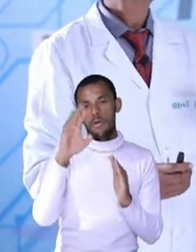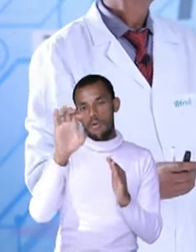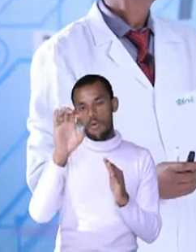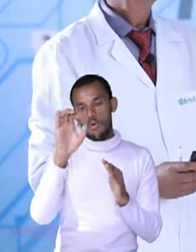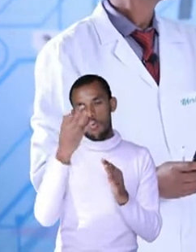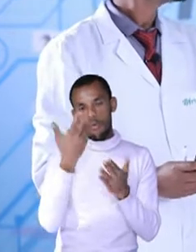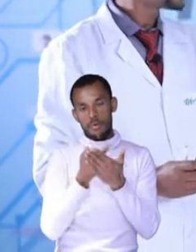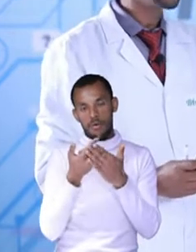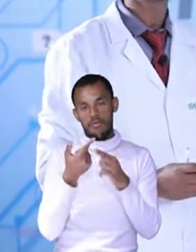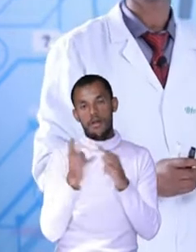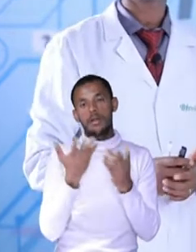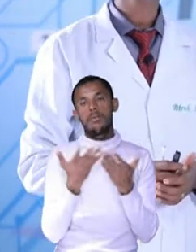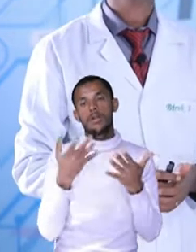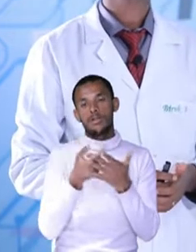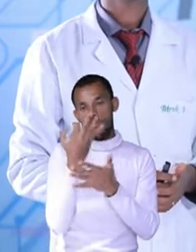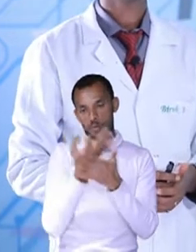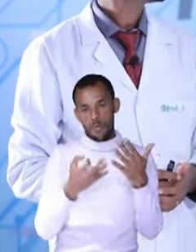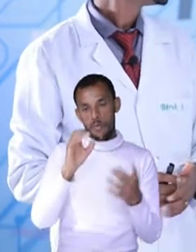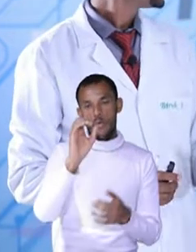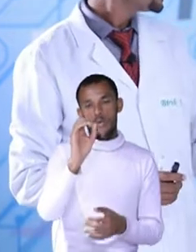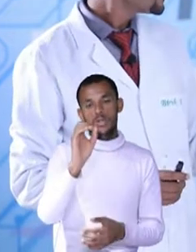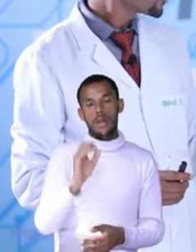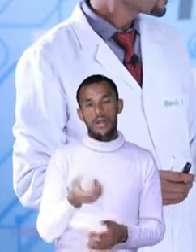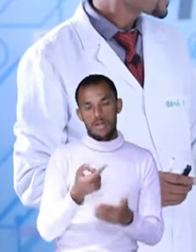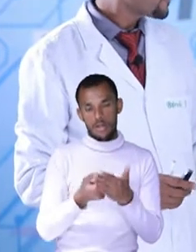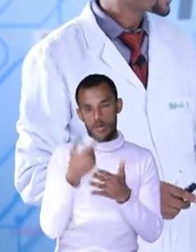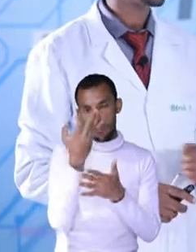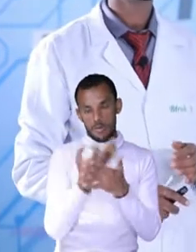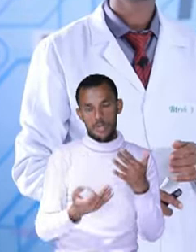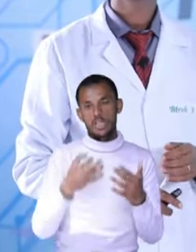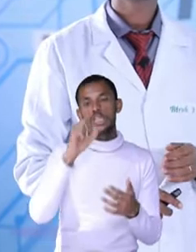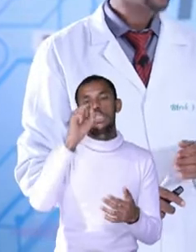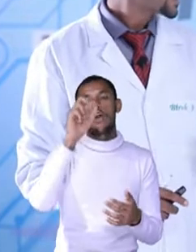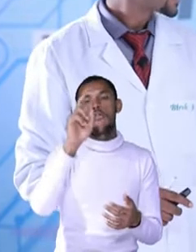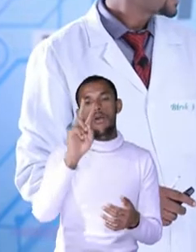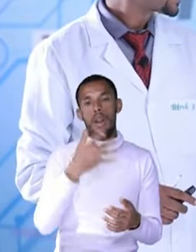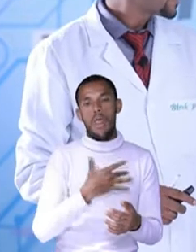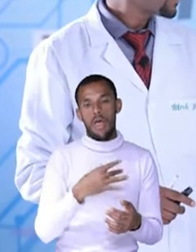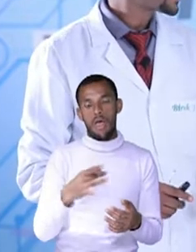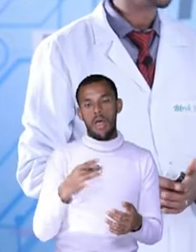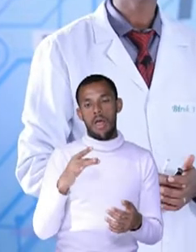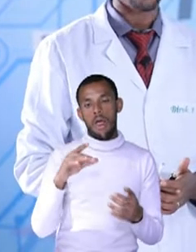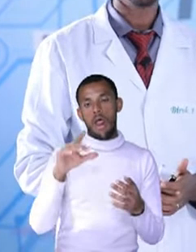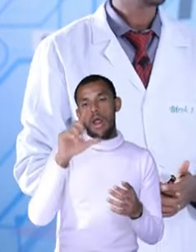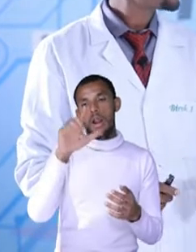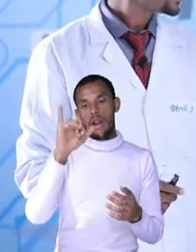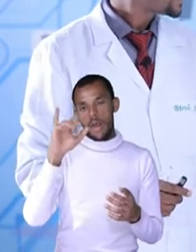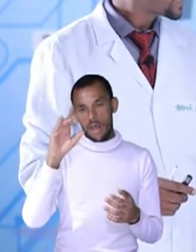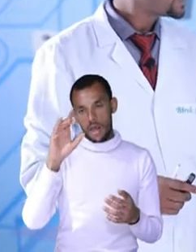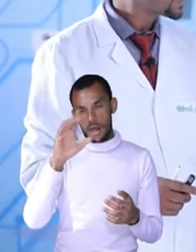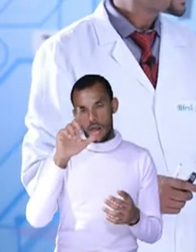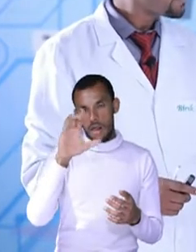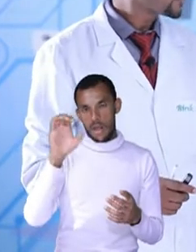elements, but in the forms of oxide. In the form of sulfides, like lead sulfide, galena. By the